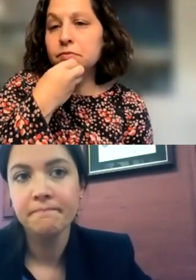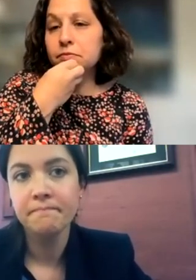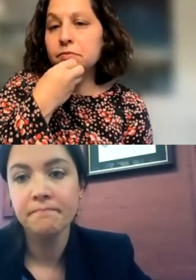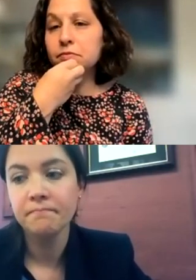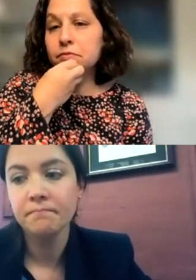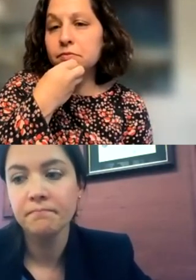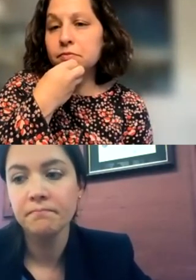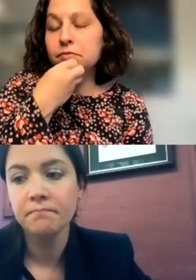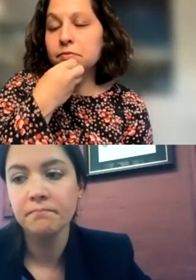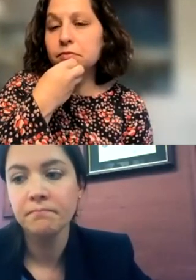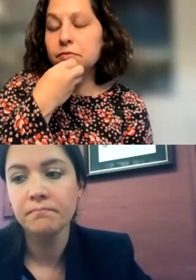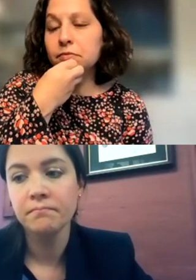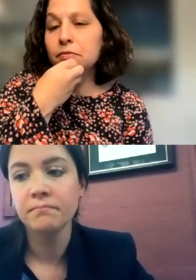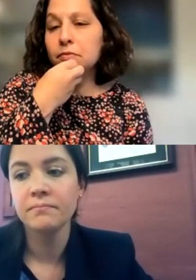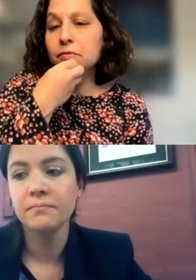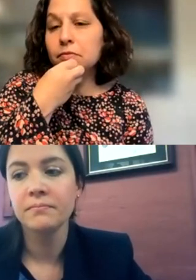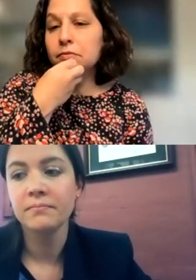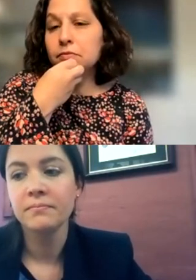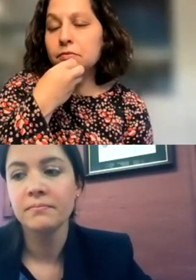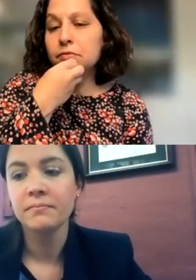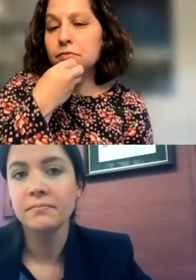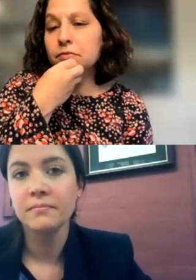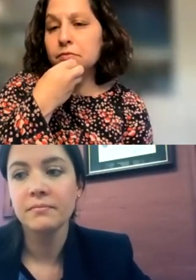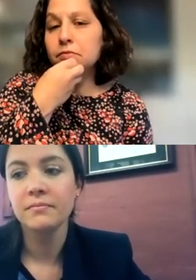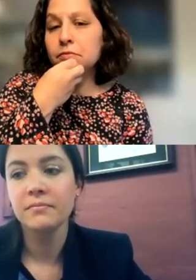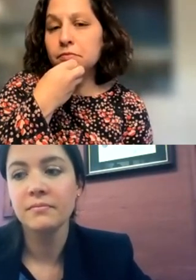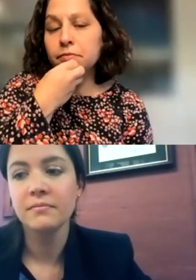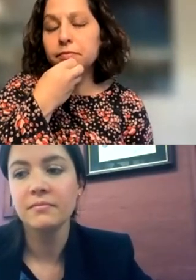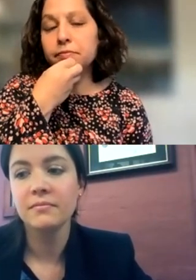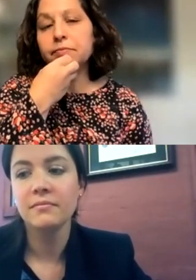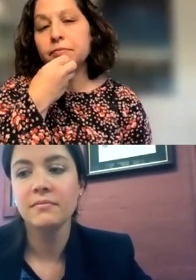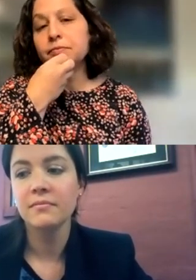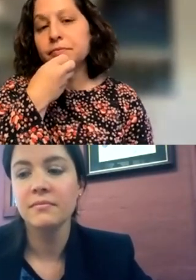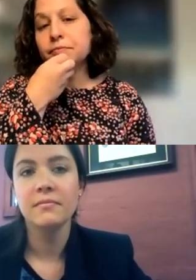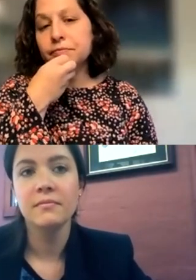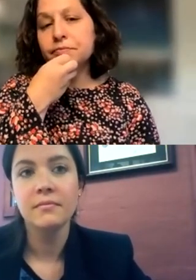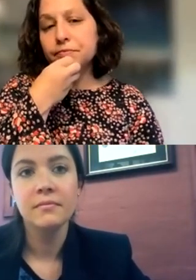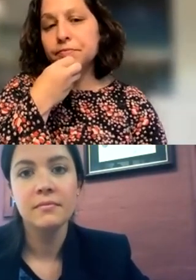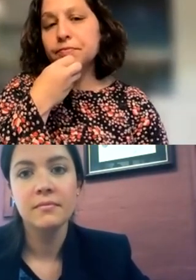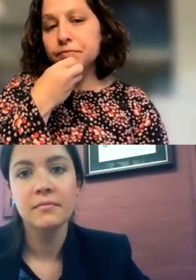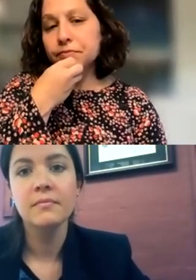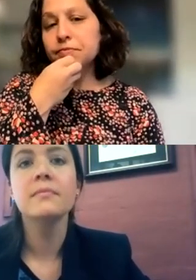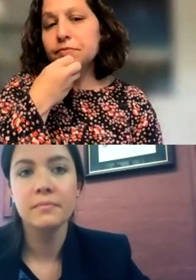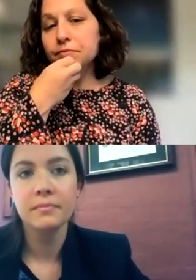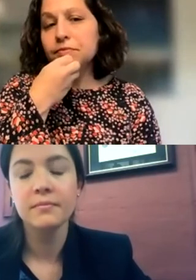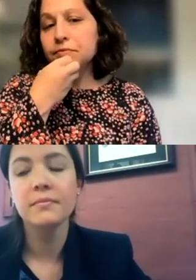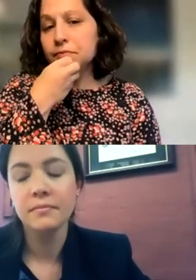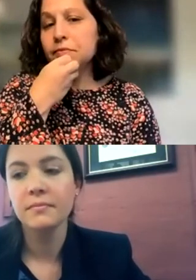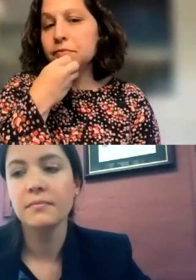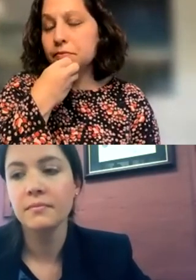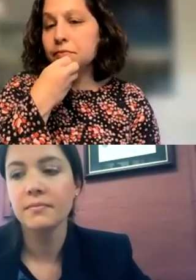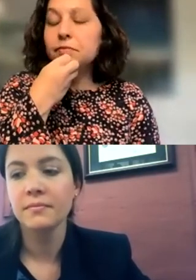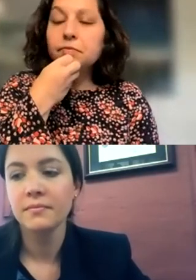is a start at that. And I think that's why it's so meaningful to people. It is very individualized.